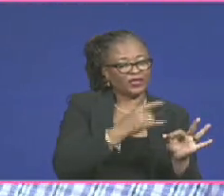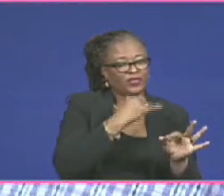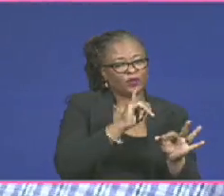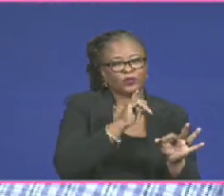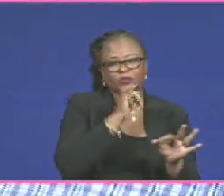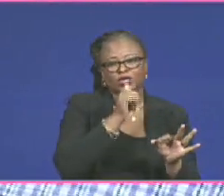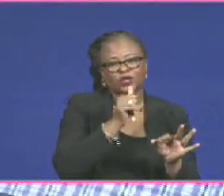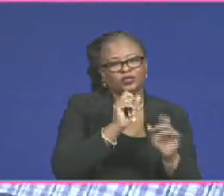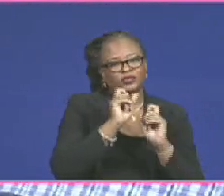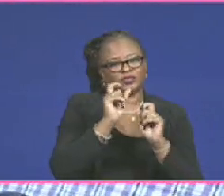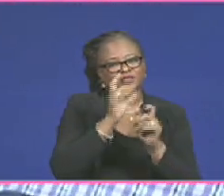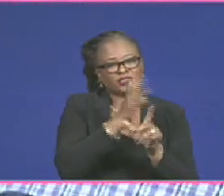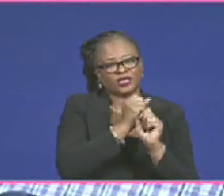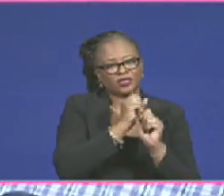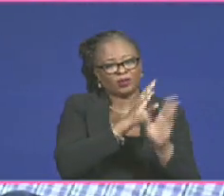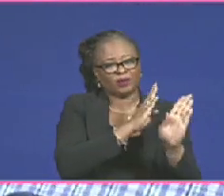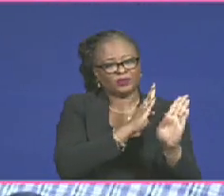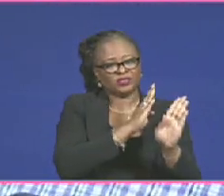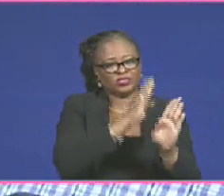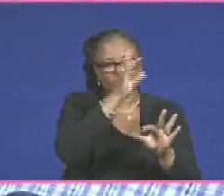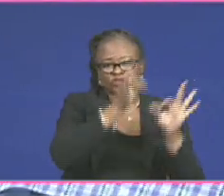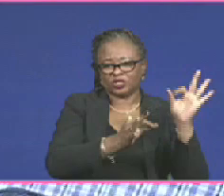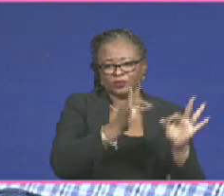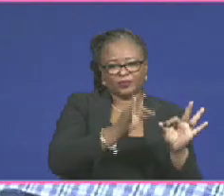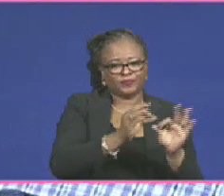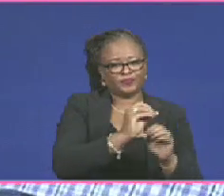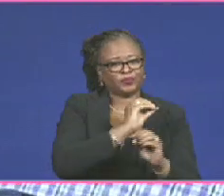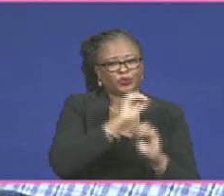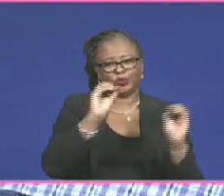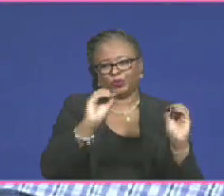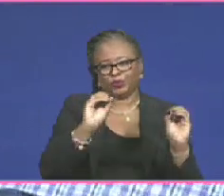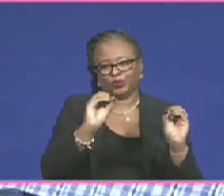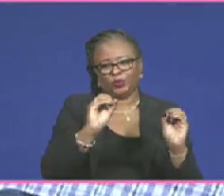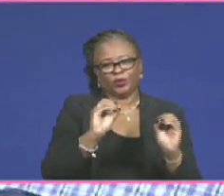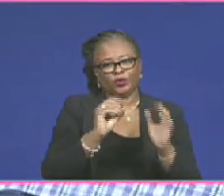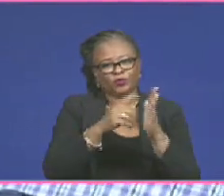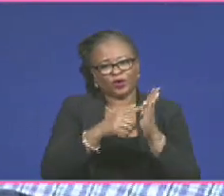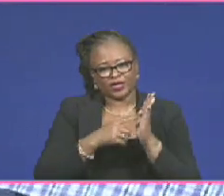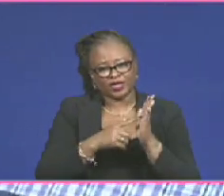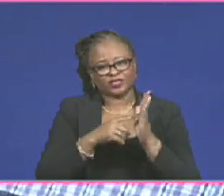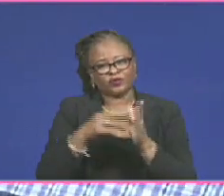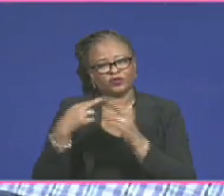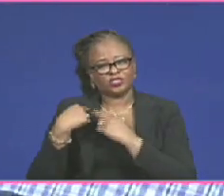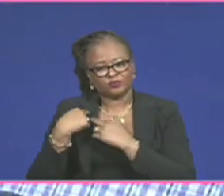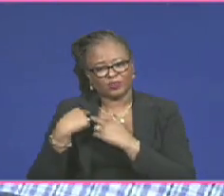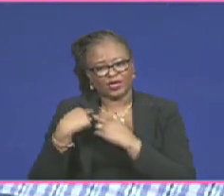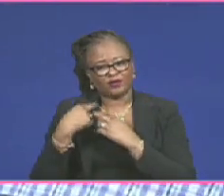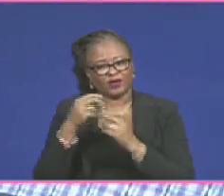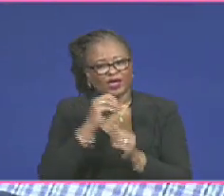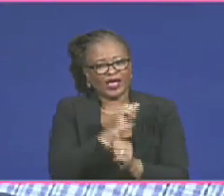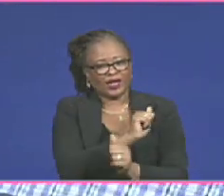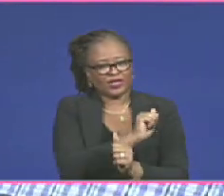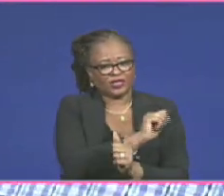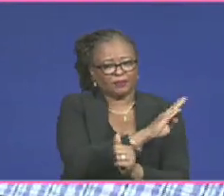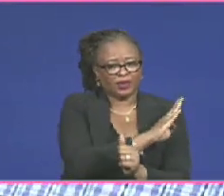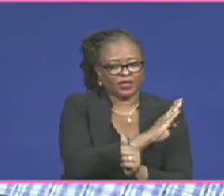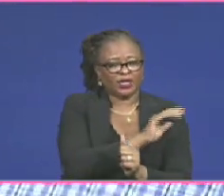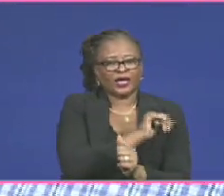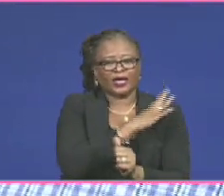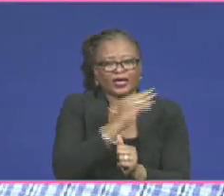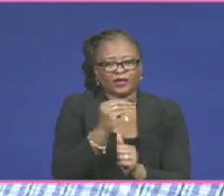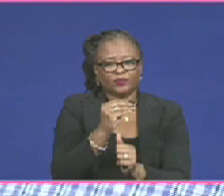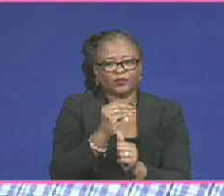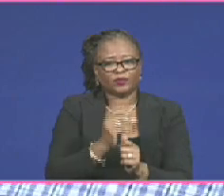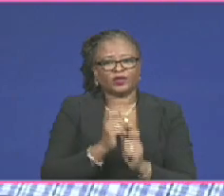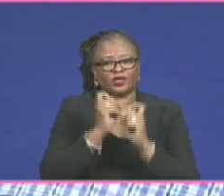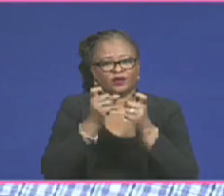not going to take the Bahamas Olympic Committee to court anymore. We wanted to recognize and respect the legacy of Sir Arlington Butler, and obviously we